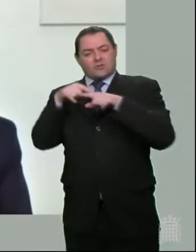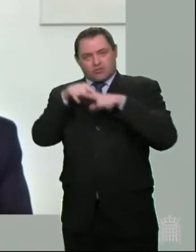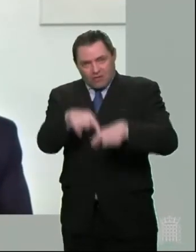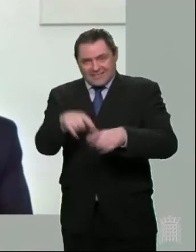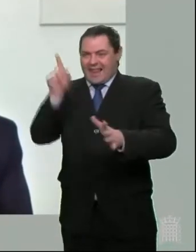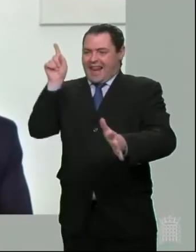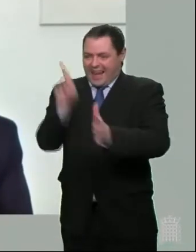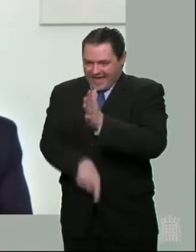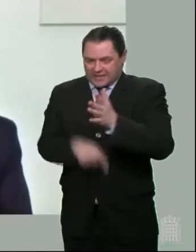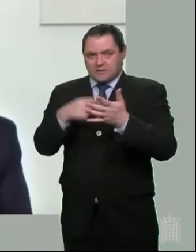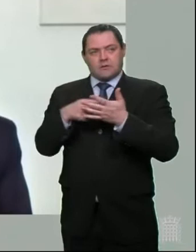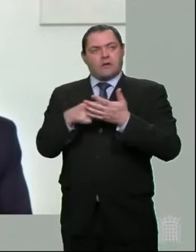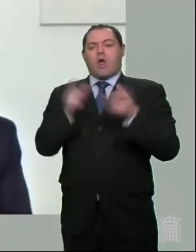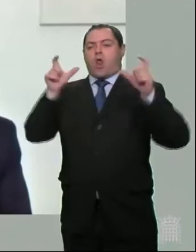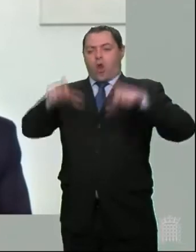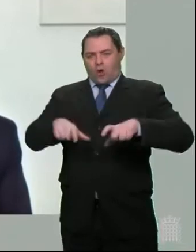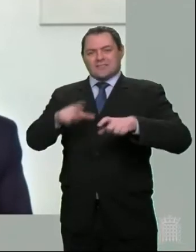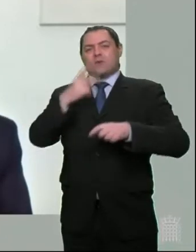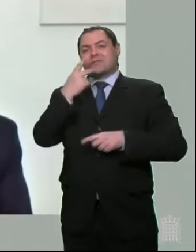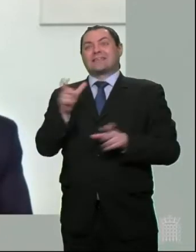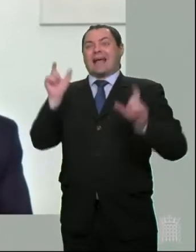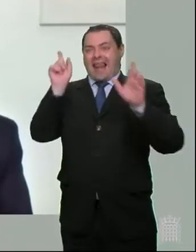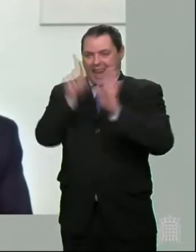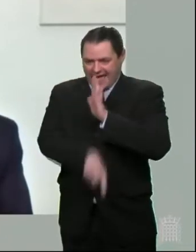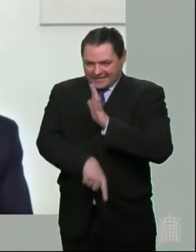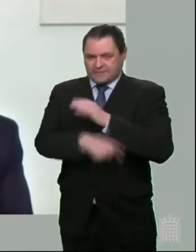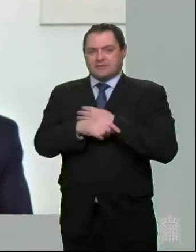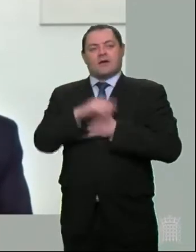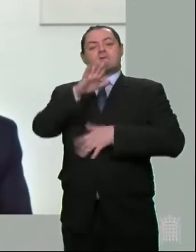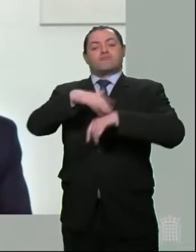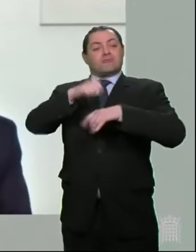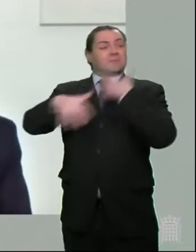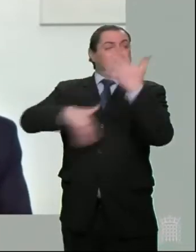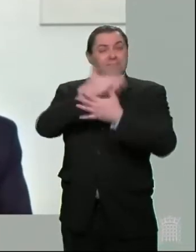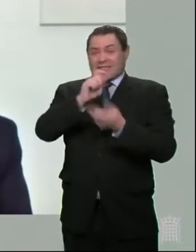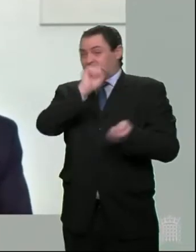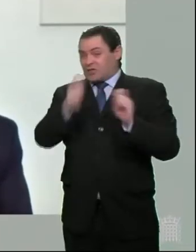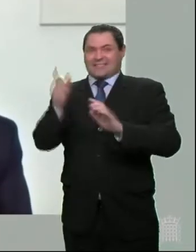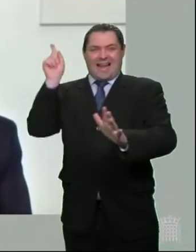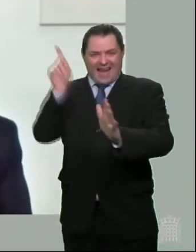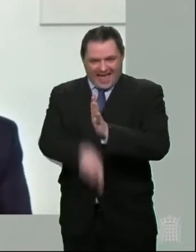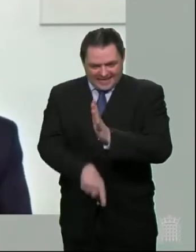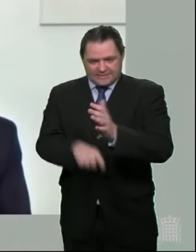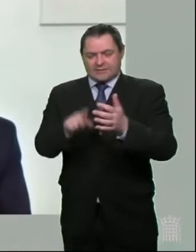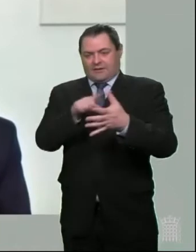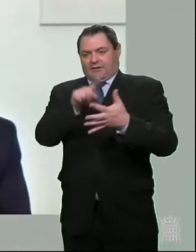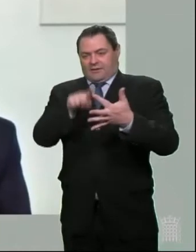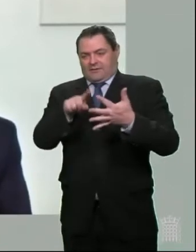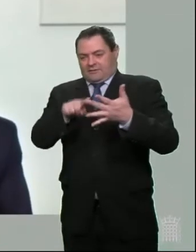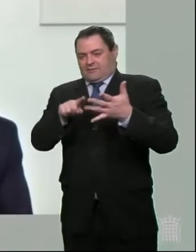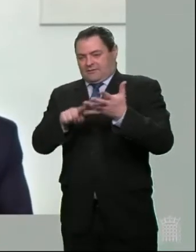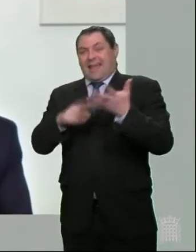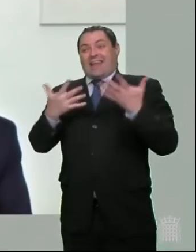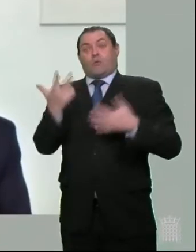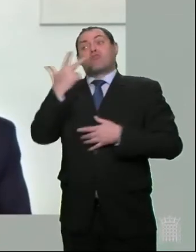autumn, slow to change the Christmas mixing rules, slow again into this third